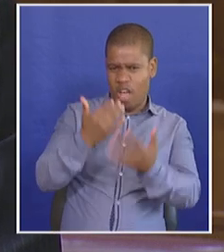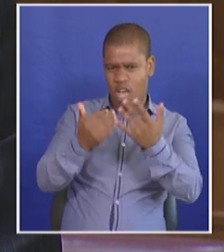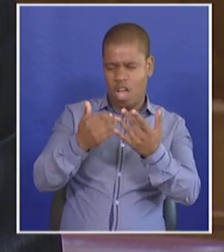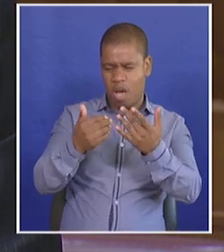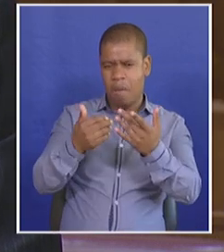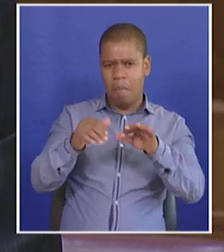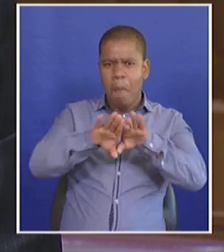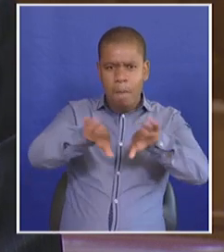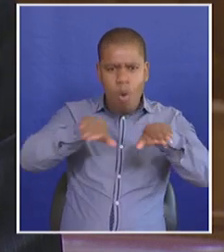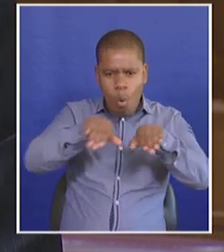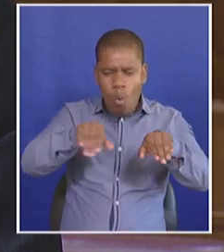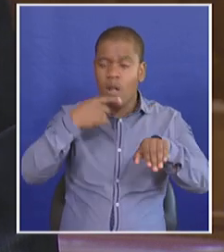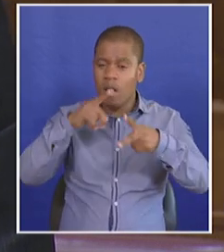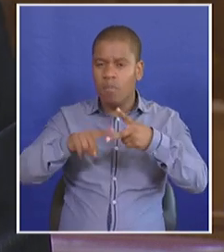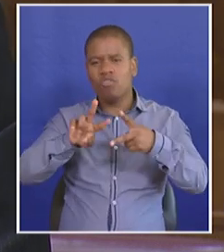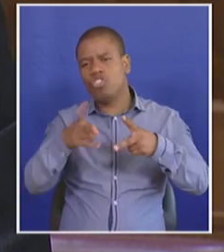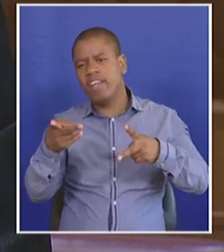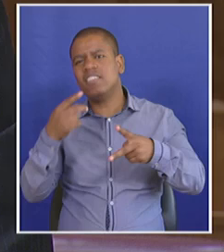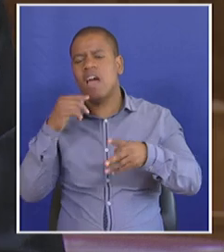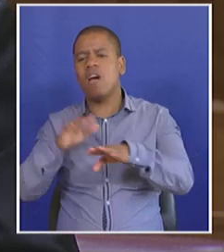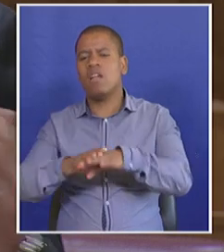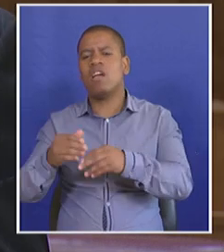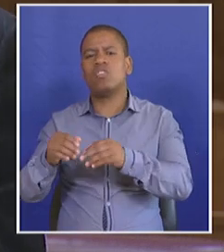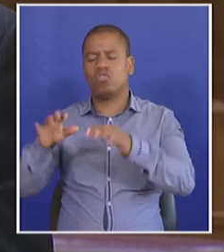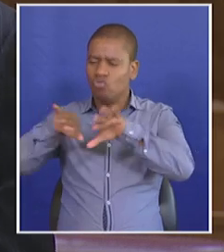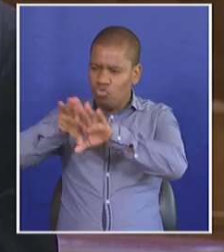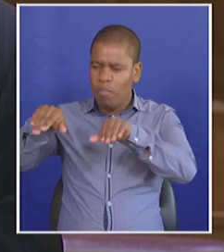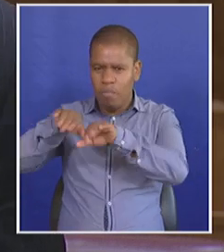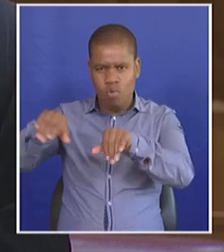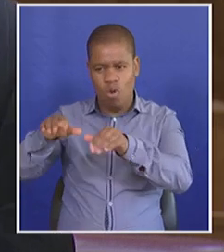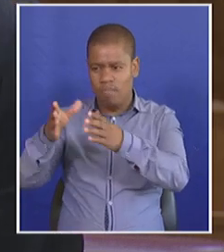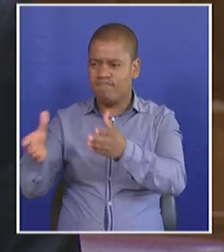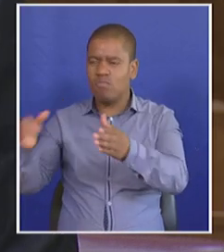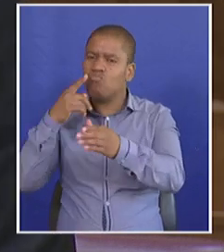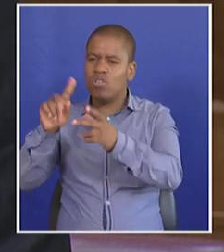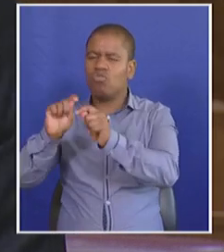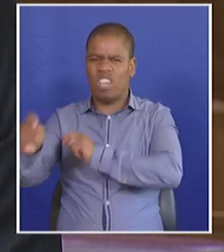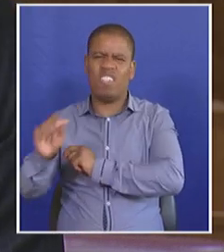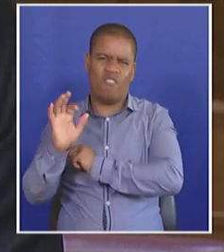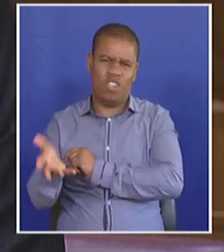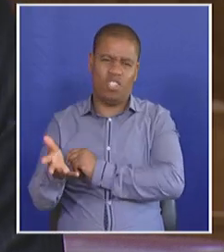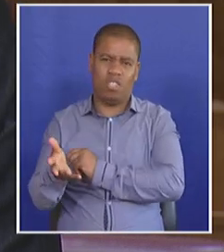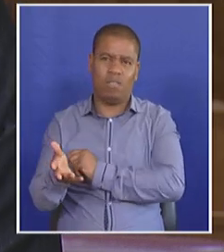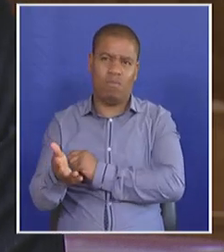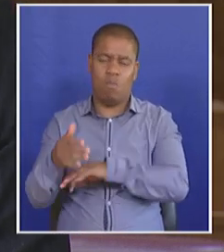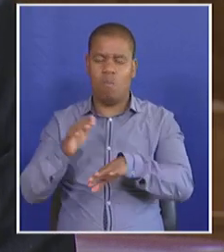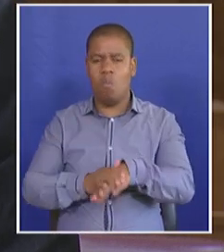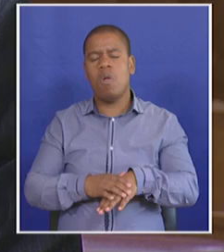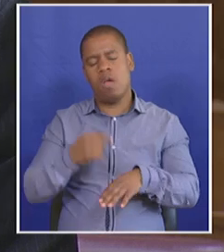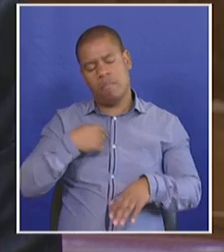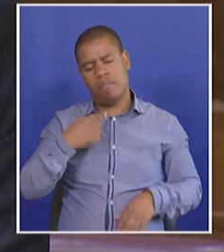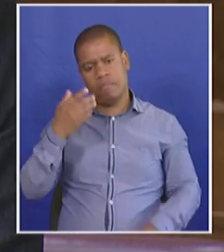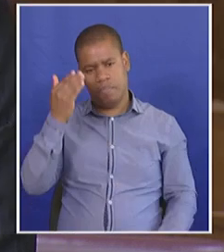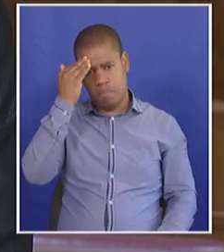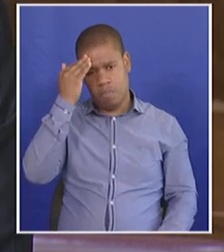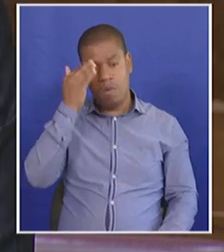because there's big cost implications from what we've heard before that still has to be implemented within Nkandla. Now, I need to know,